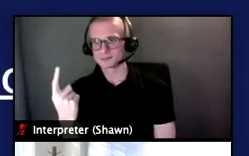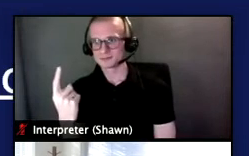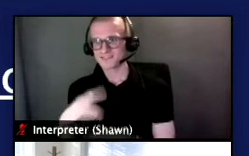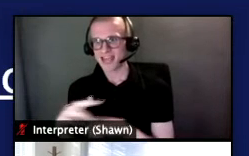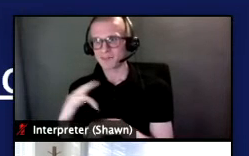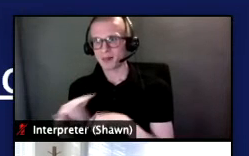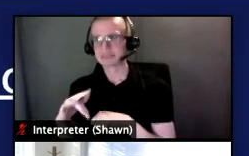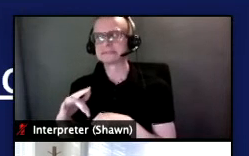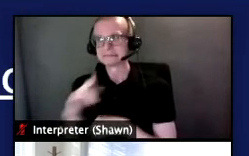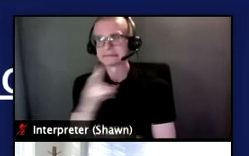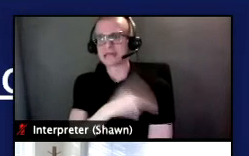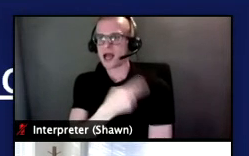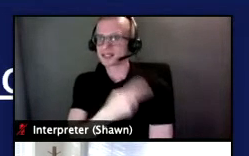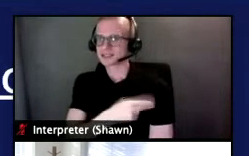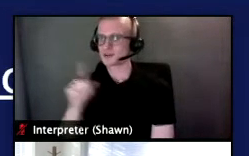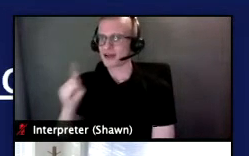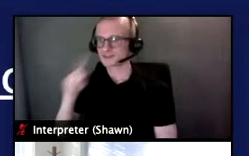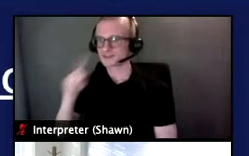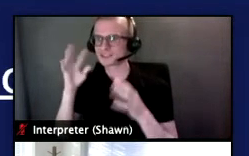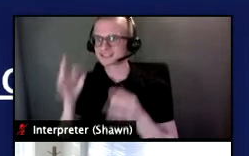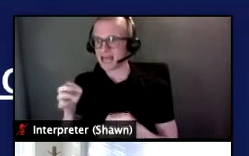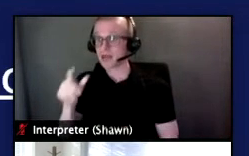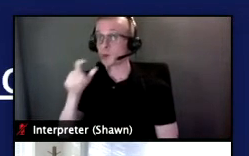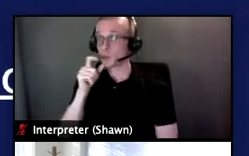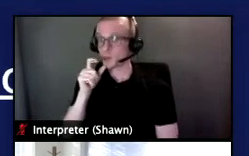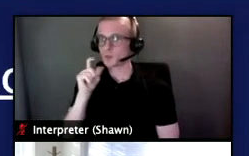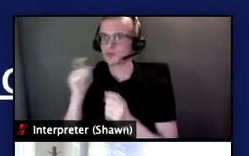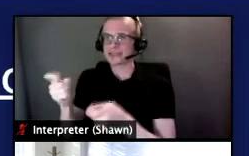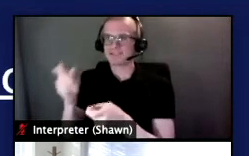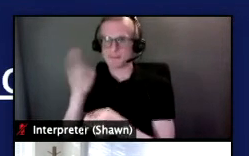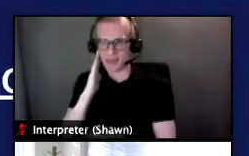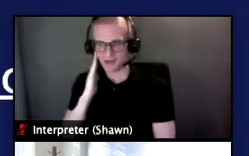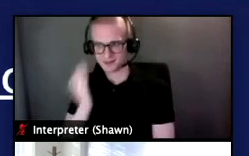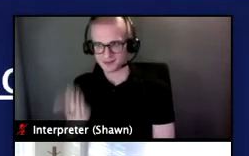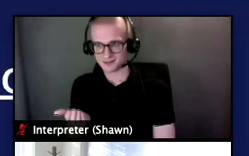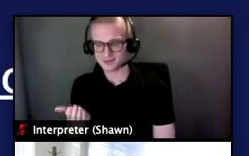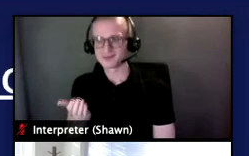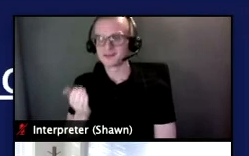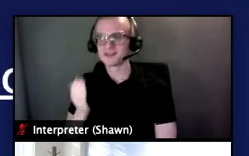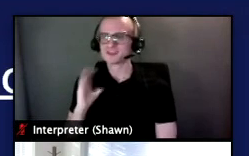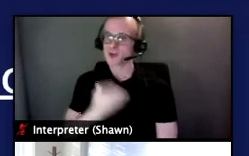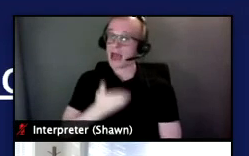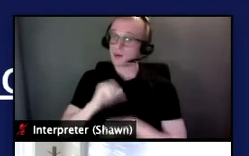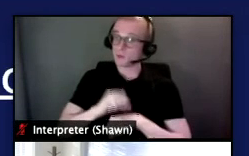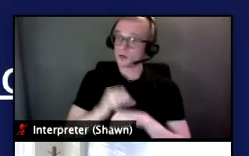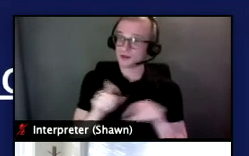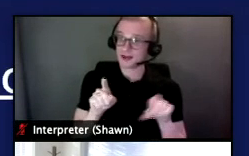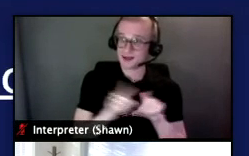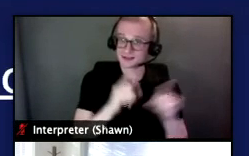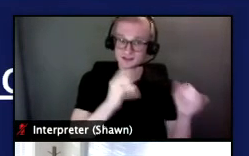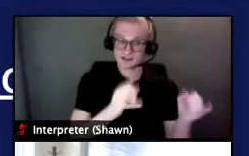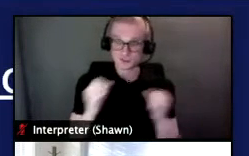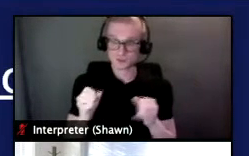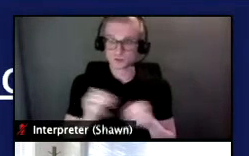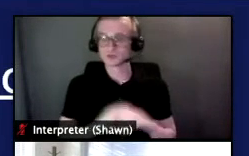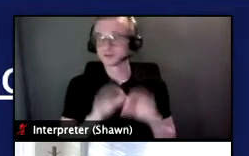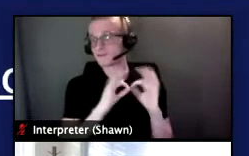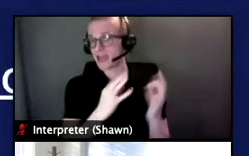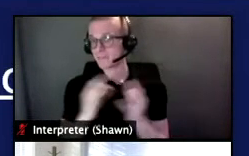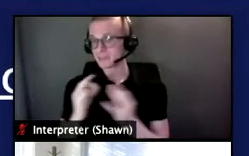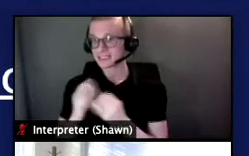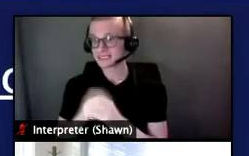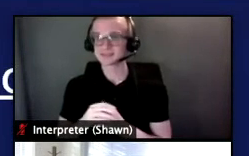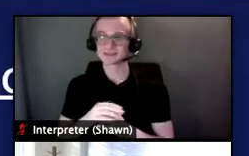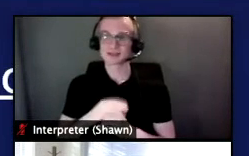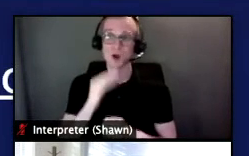gets that ICU bed. So the work we're doing as individuals, as families, as households, as businesses,